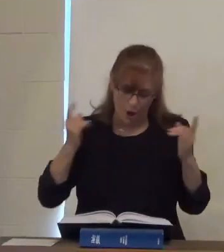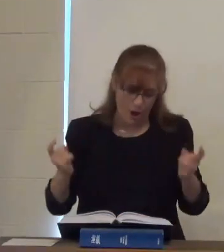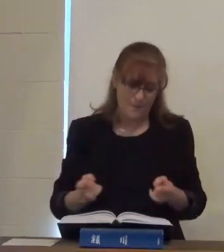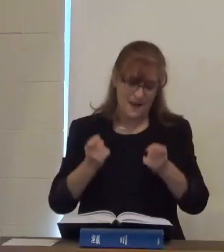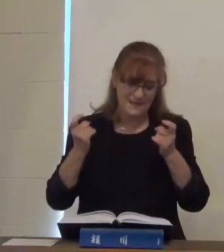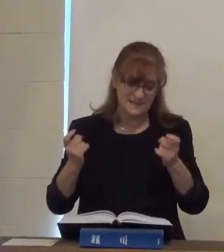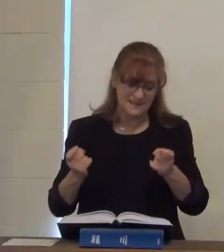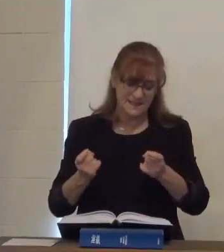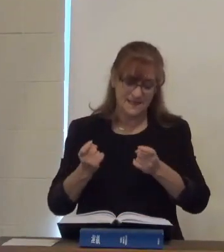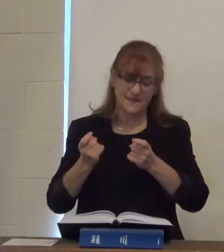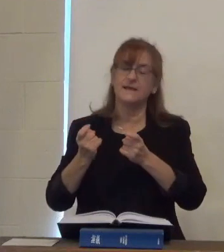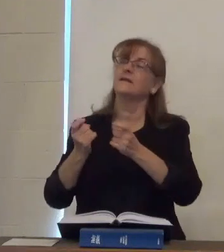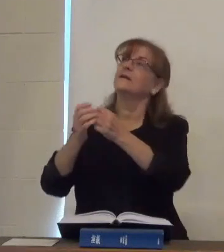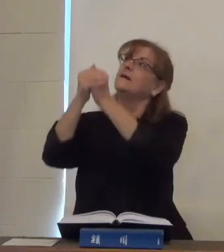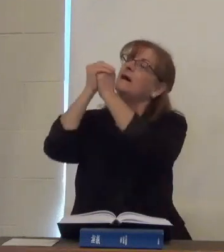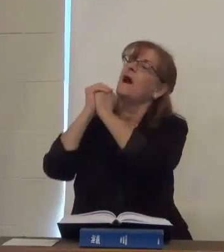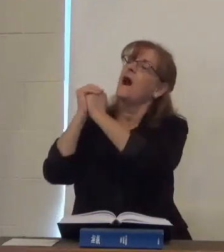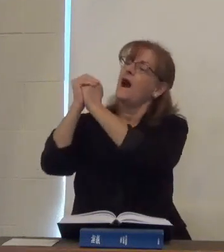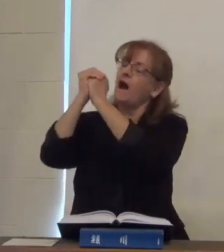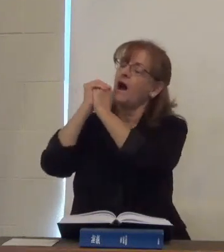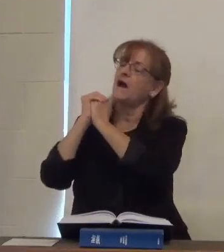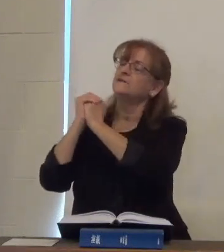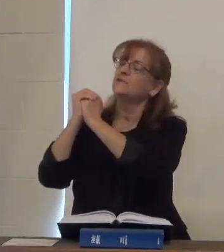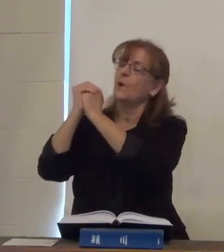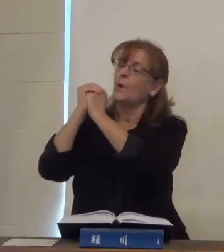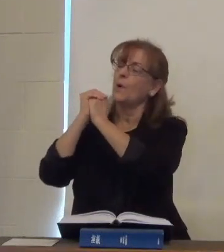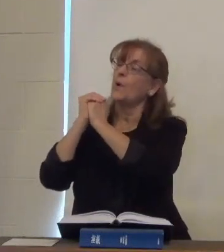abhorring all my sin,